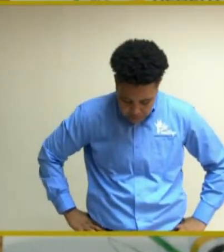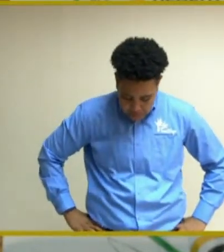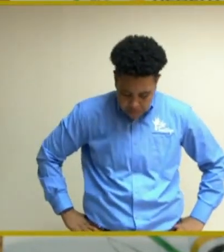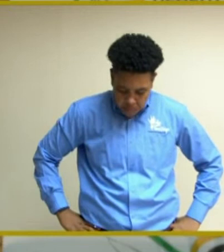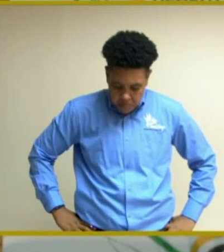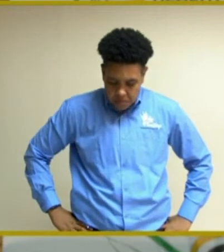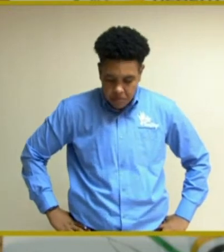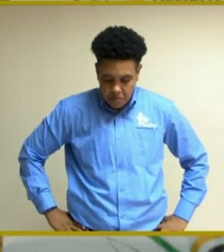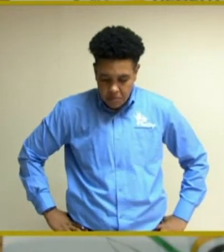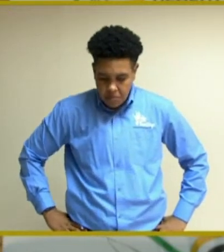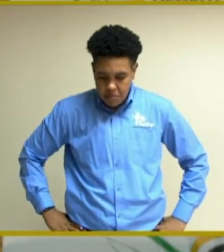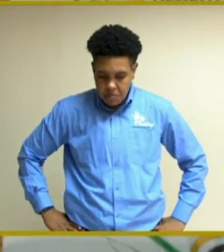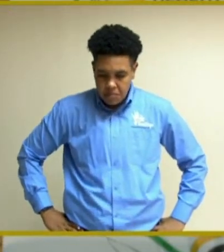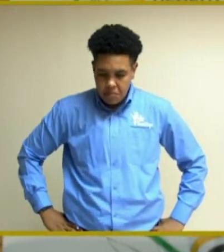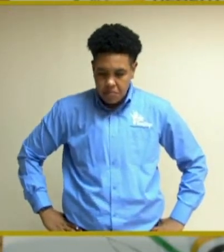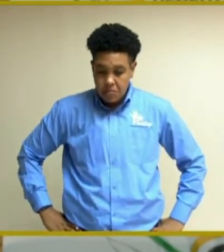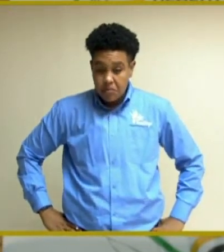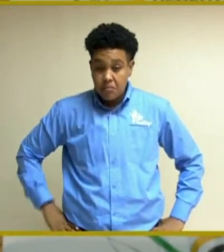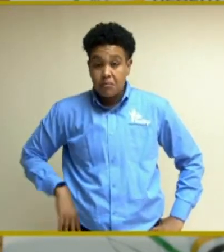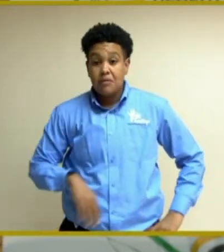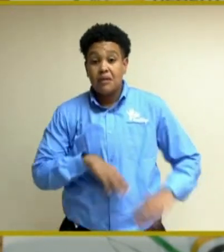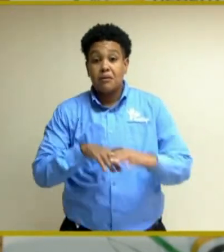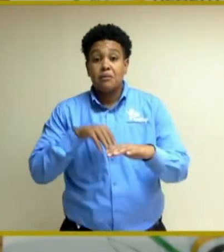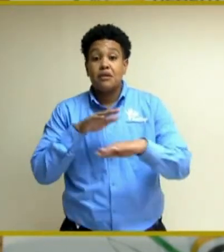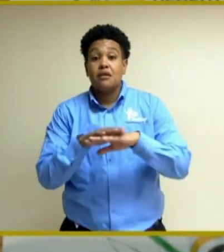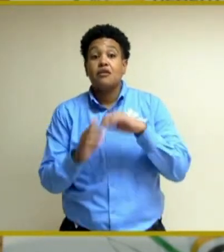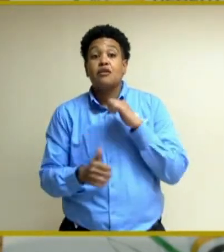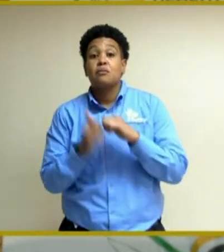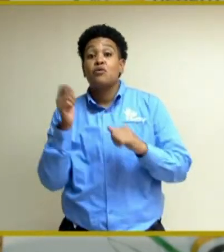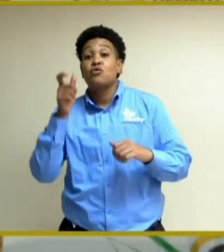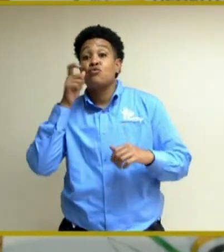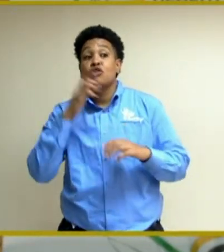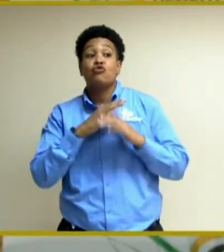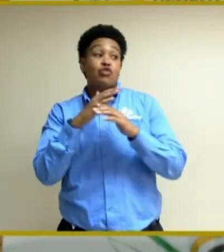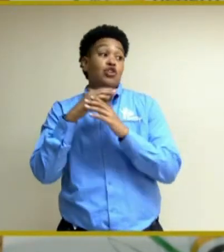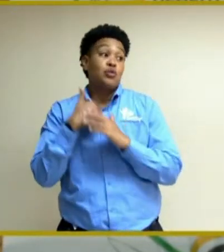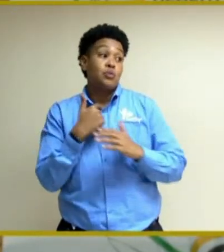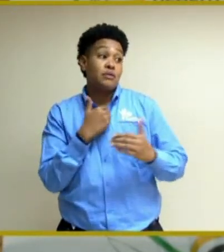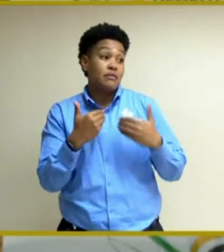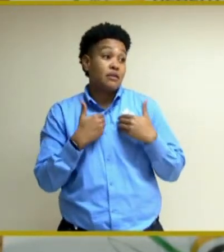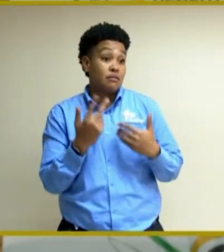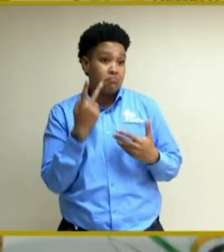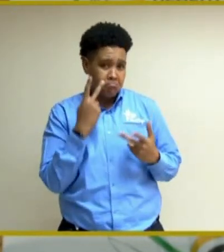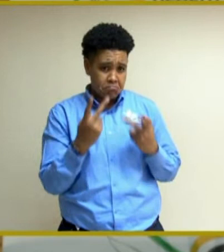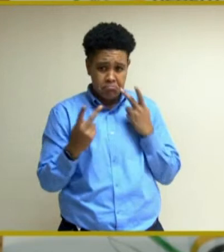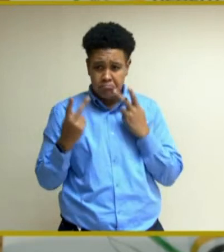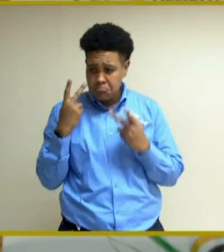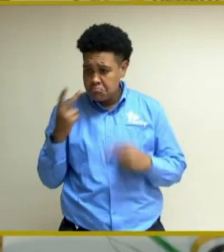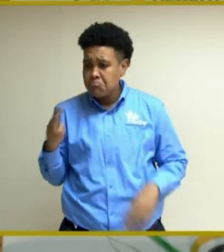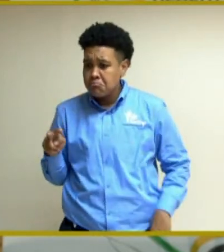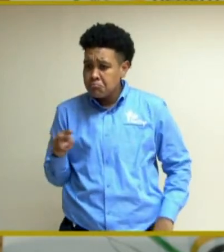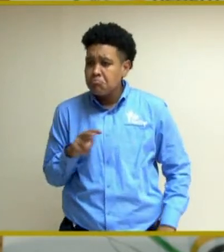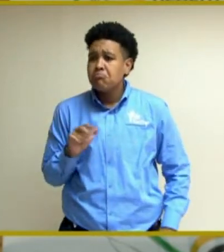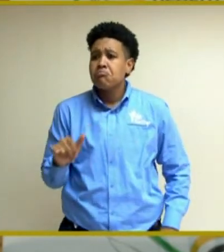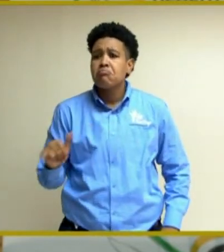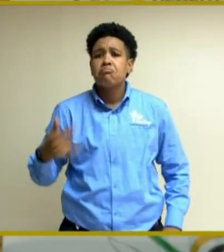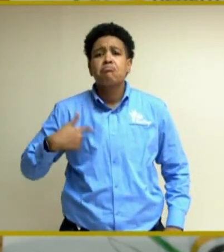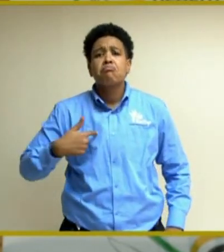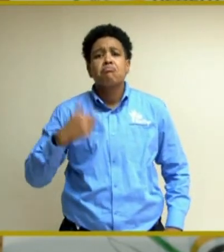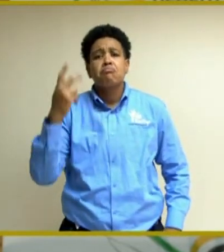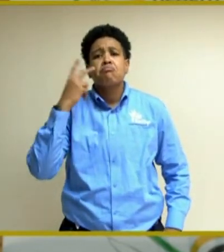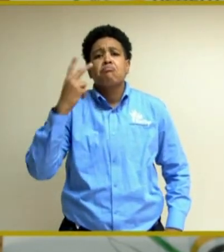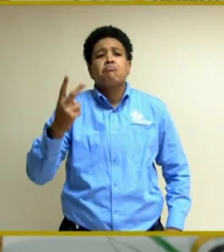had, there are signs, and I put it no stronger than that, right, that we are